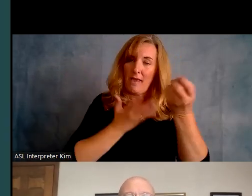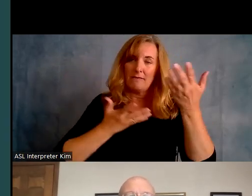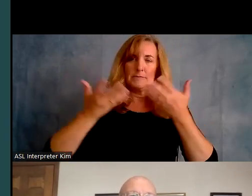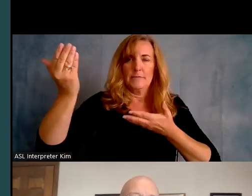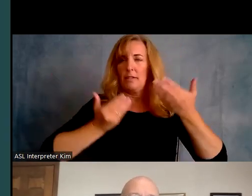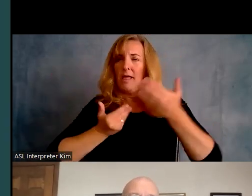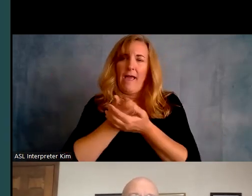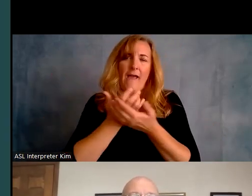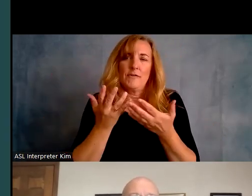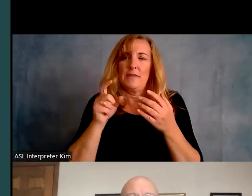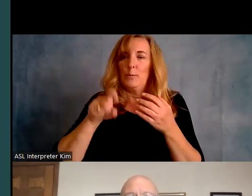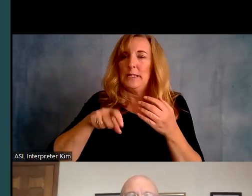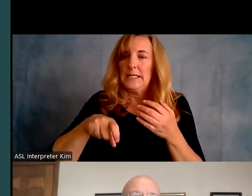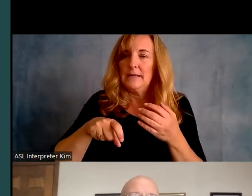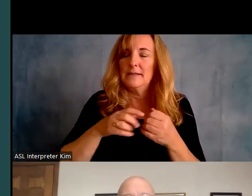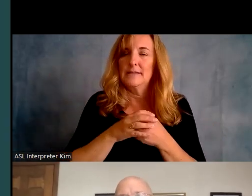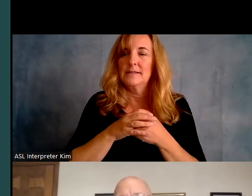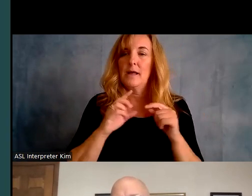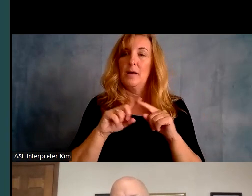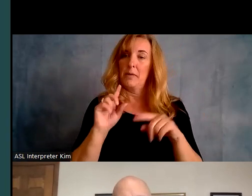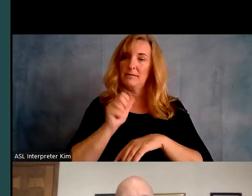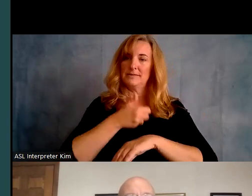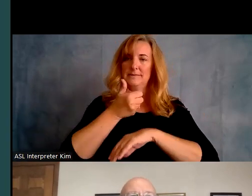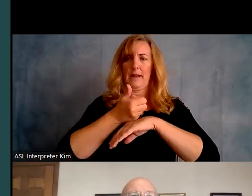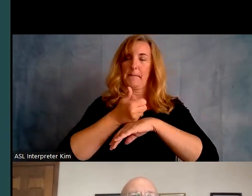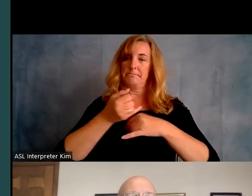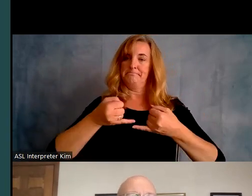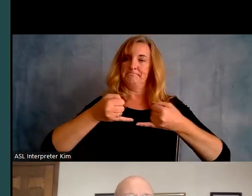need, but also set up some parameters